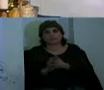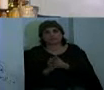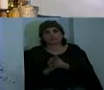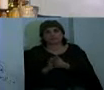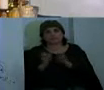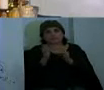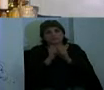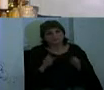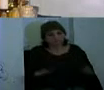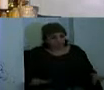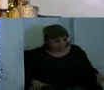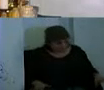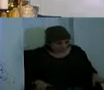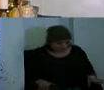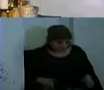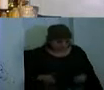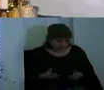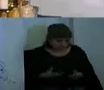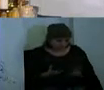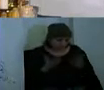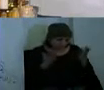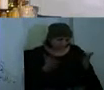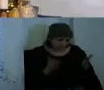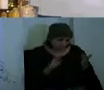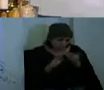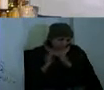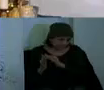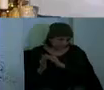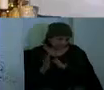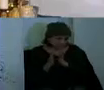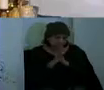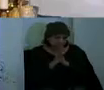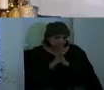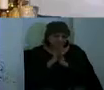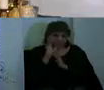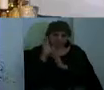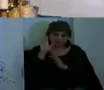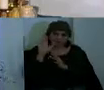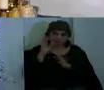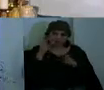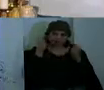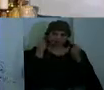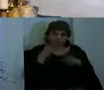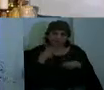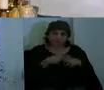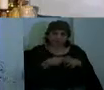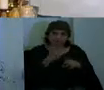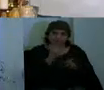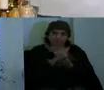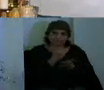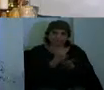Blessed One, we offer this community prayer in your many names. Amen.